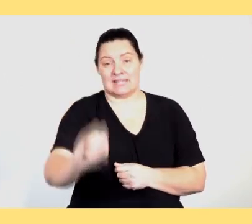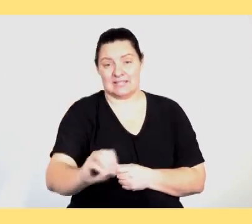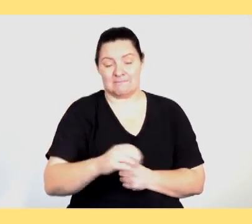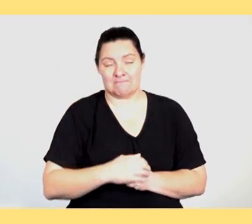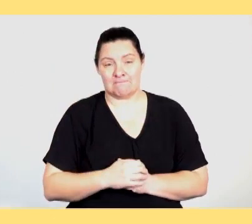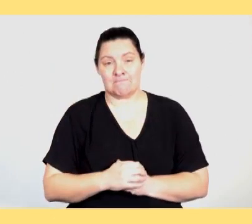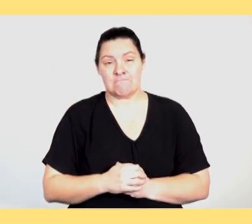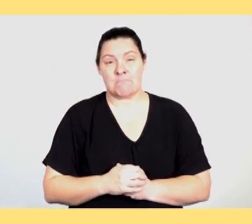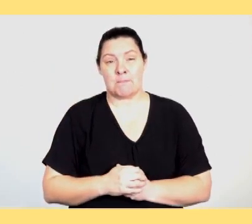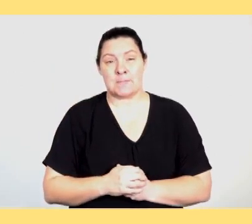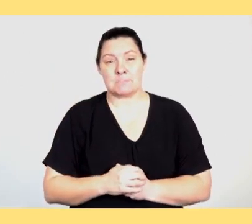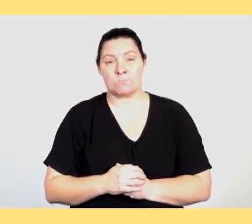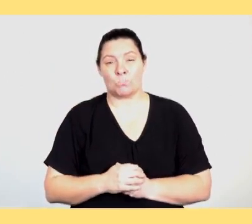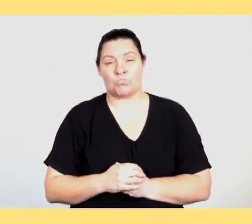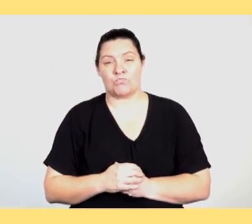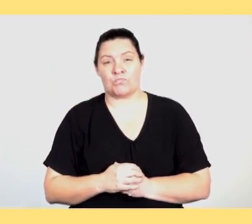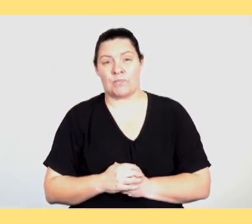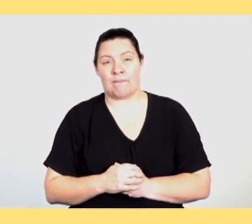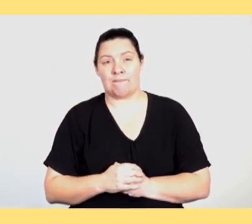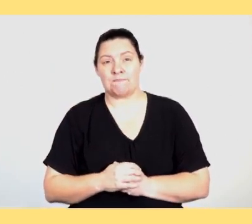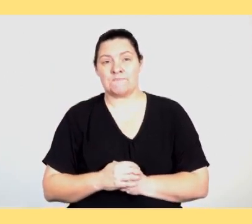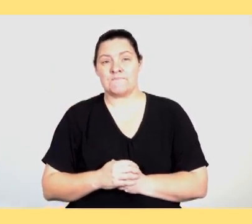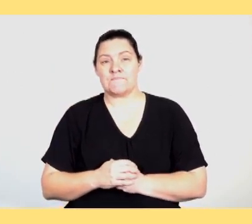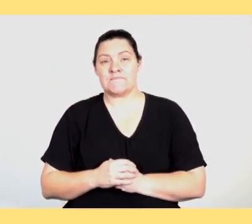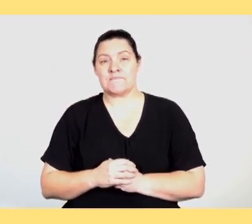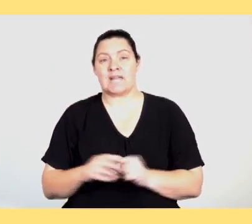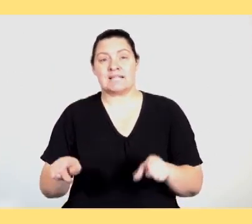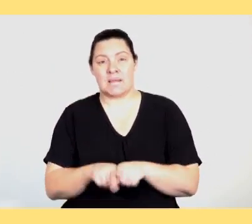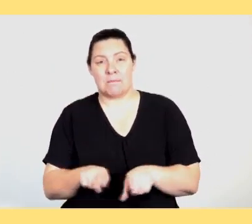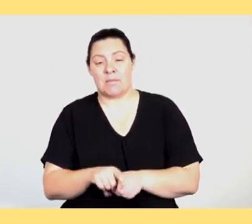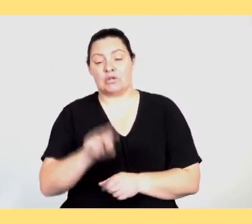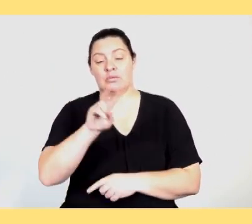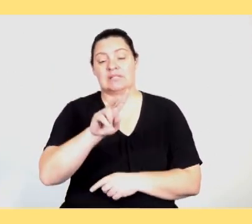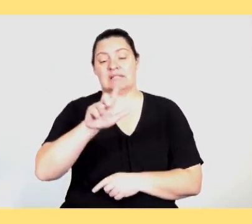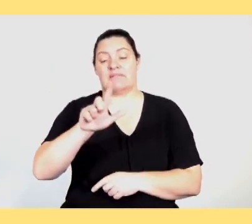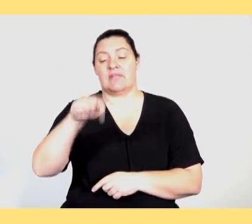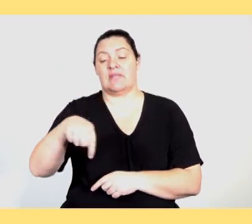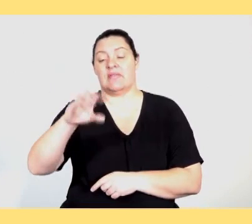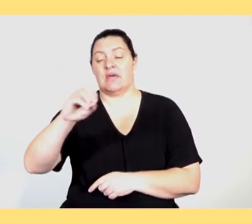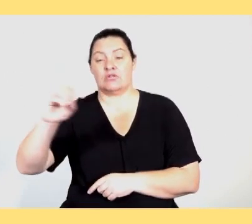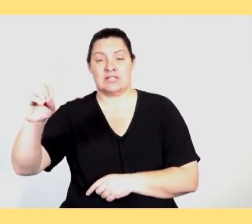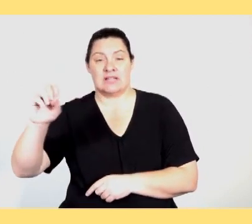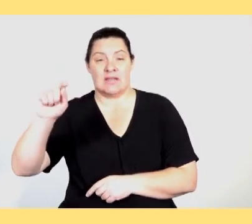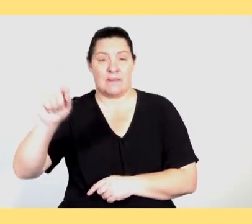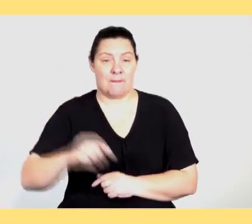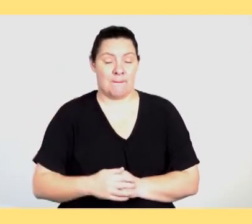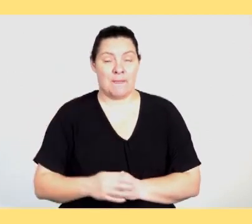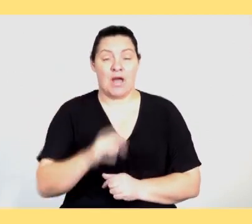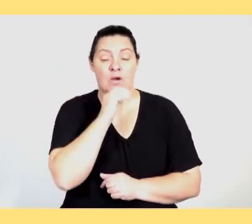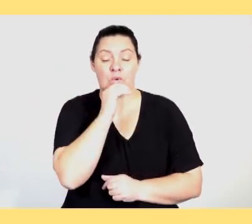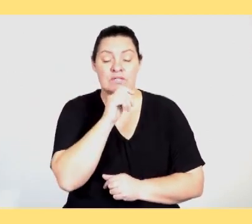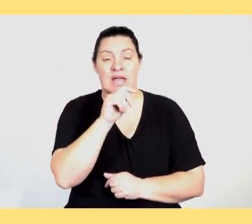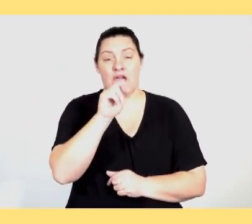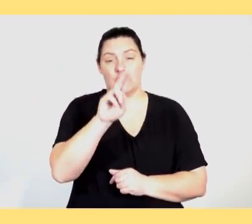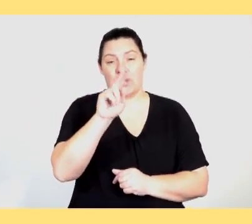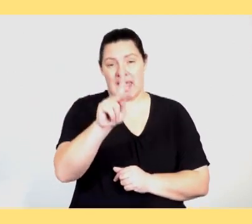160%. Then this is equal to the 27,000. I then use the